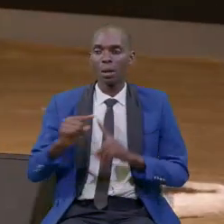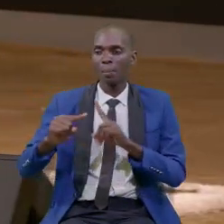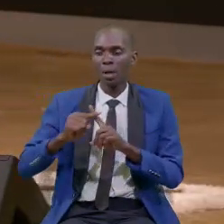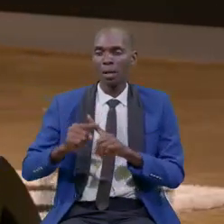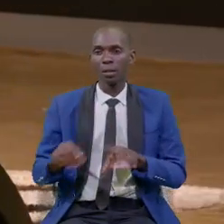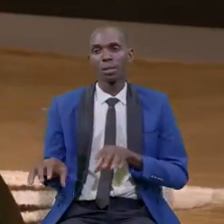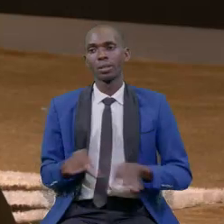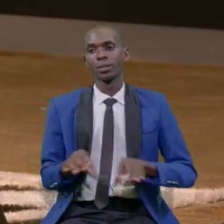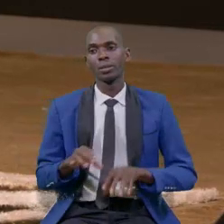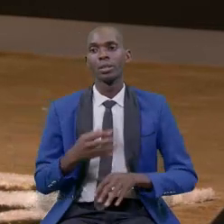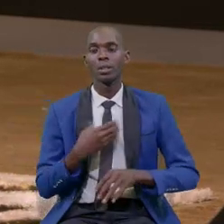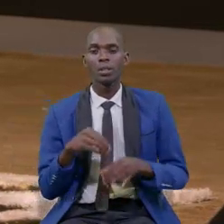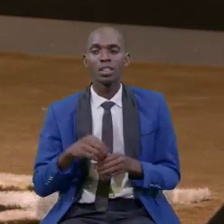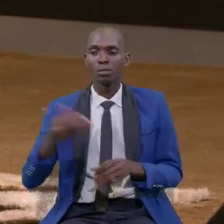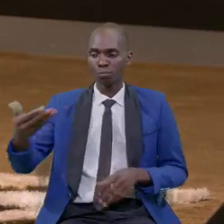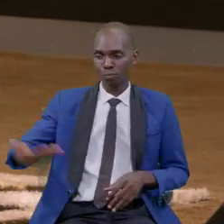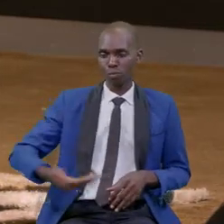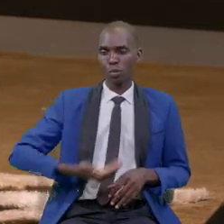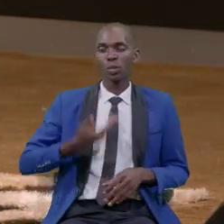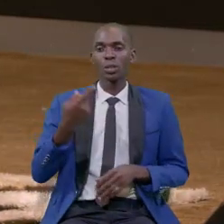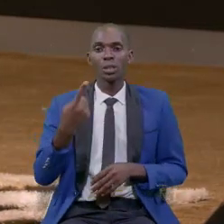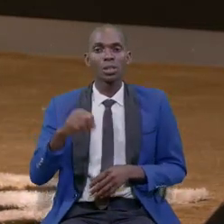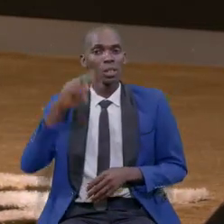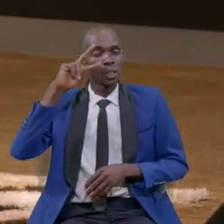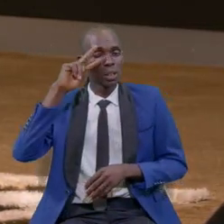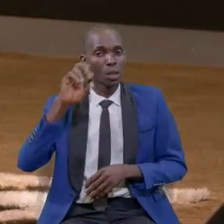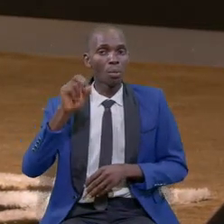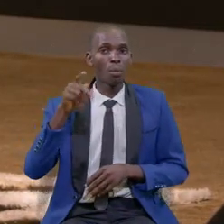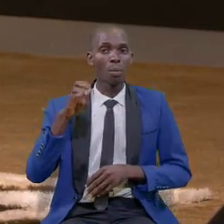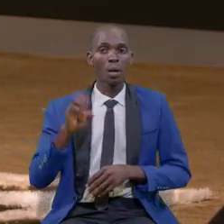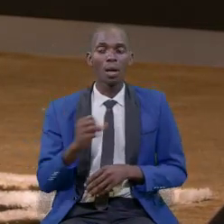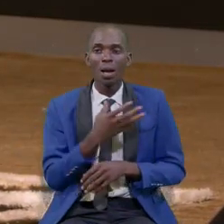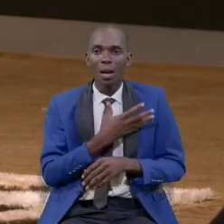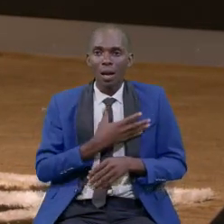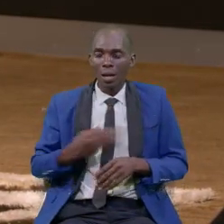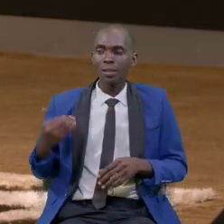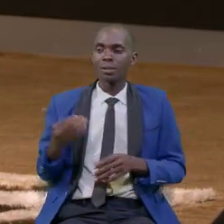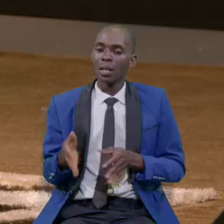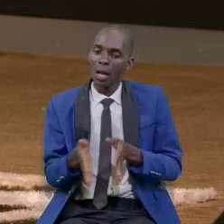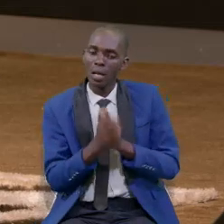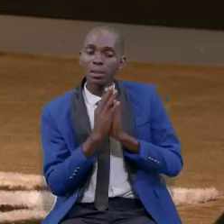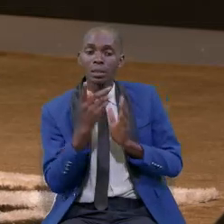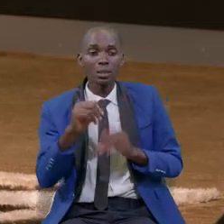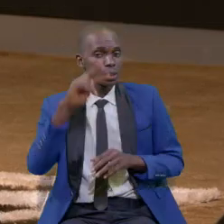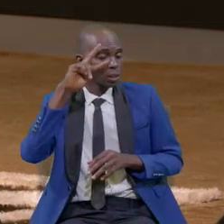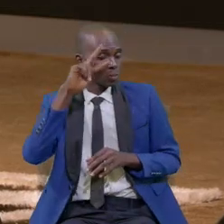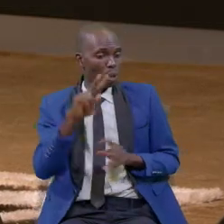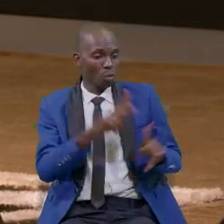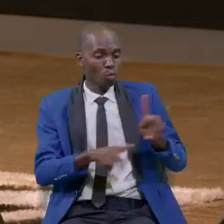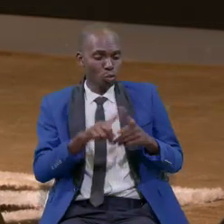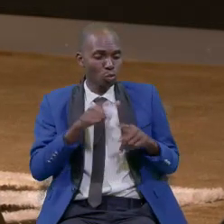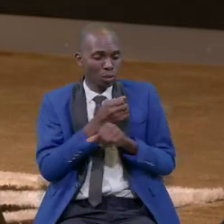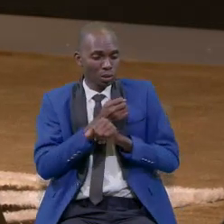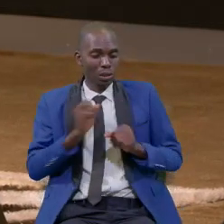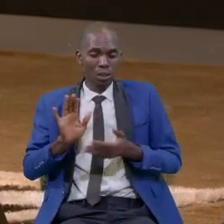action in receiving them and asking them to save her life and to save her family and